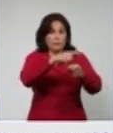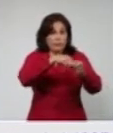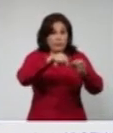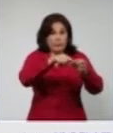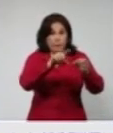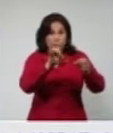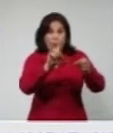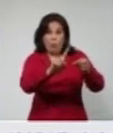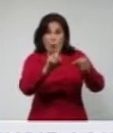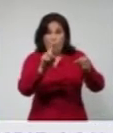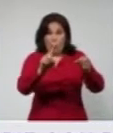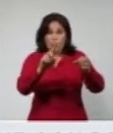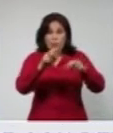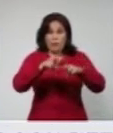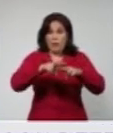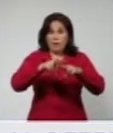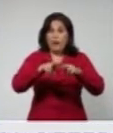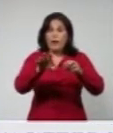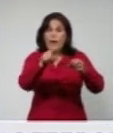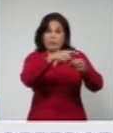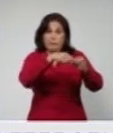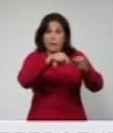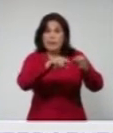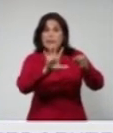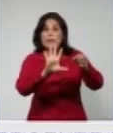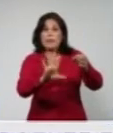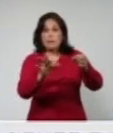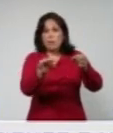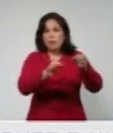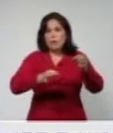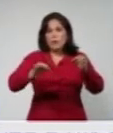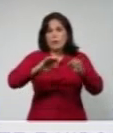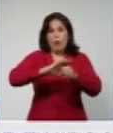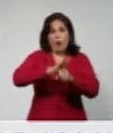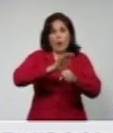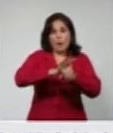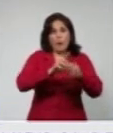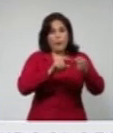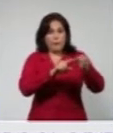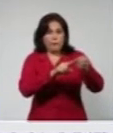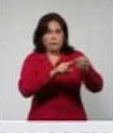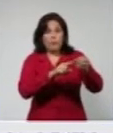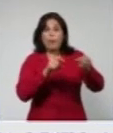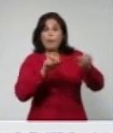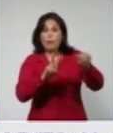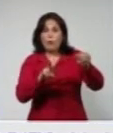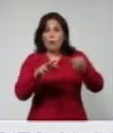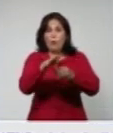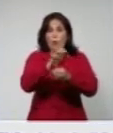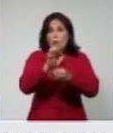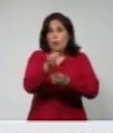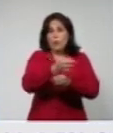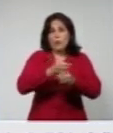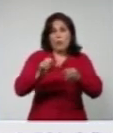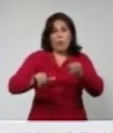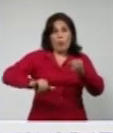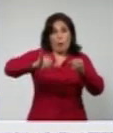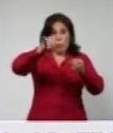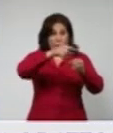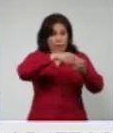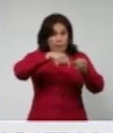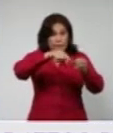Regarding Havana, of the 11 cases belonging to the province, 5 are